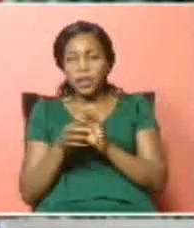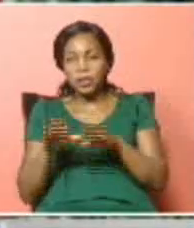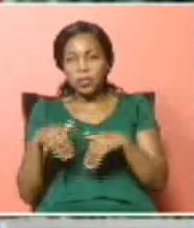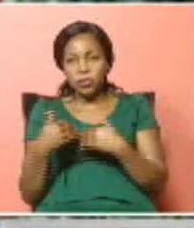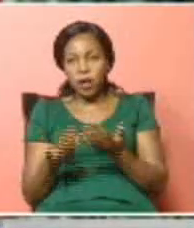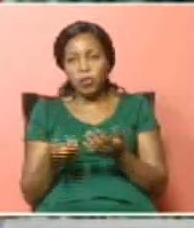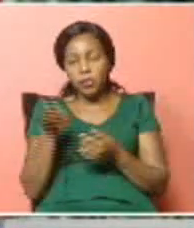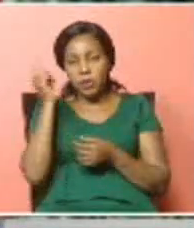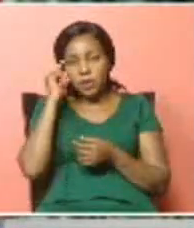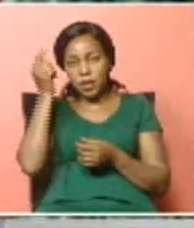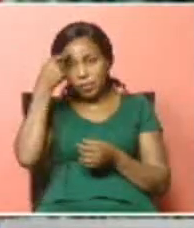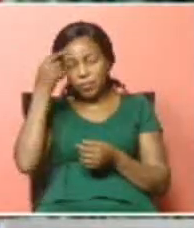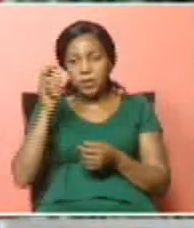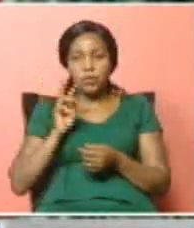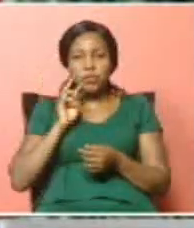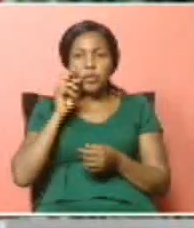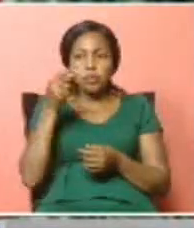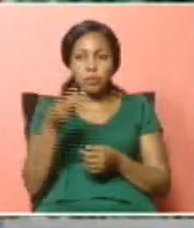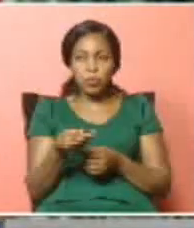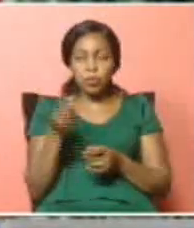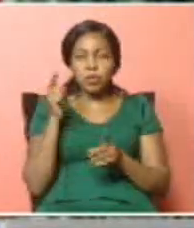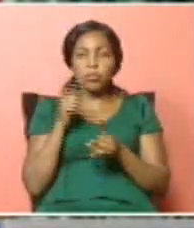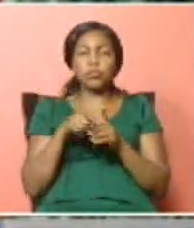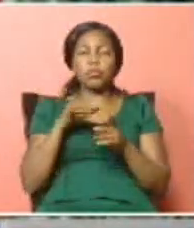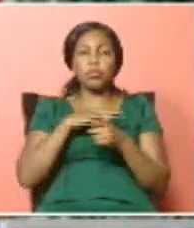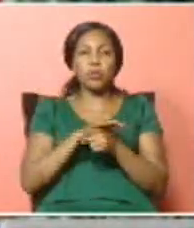government responded to